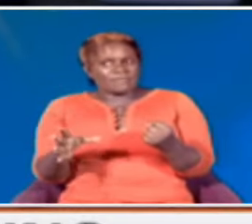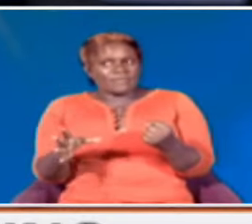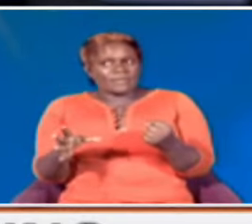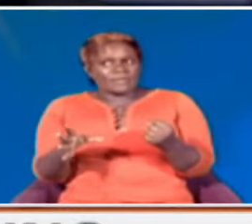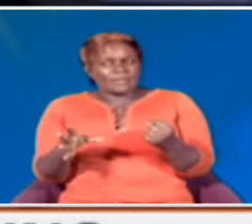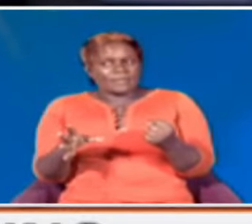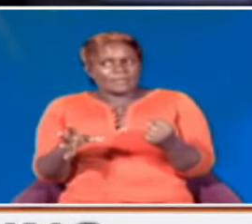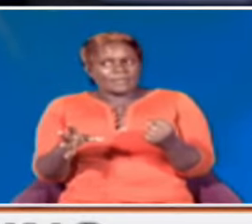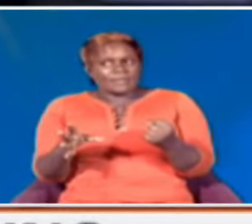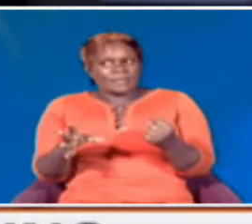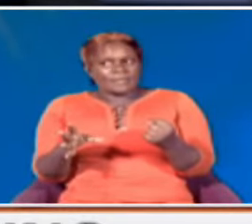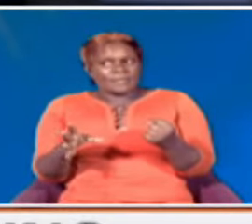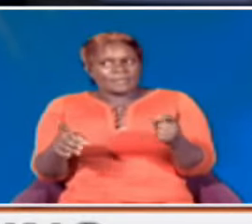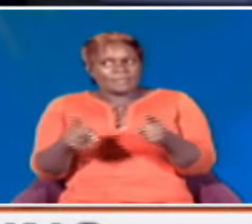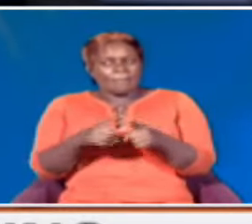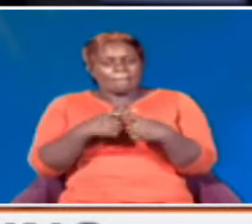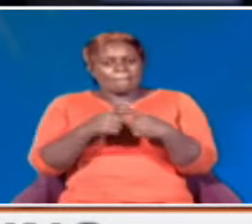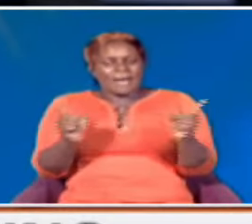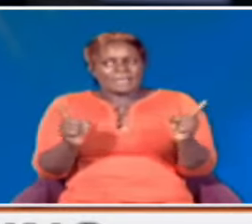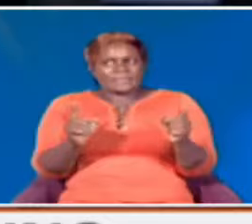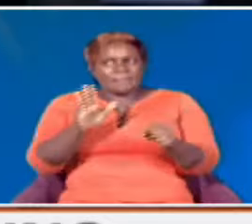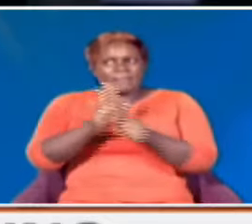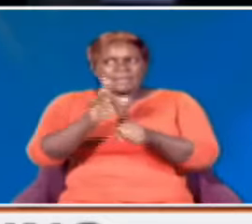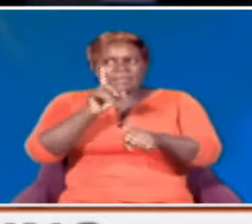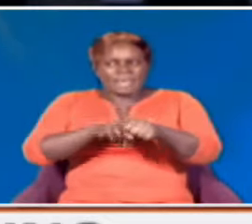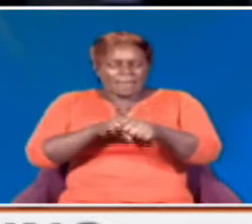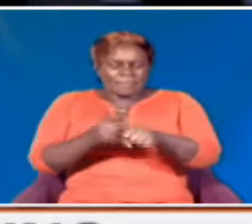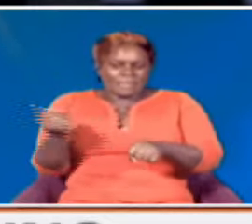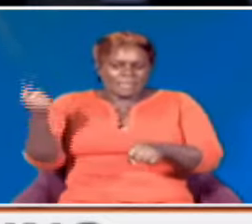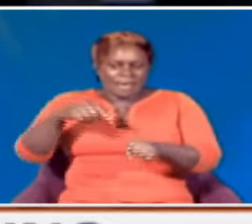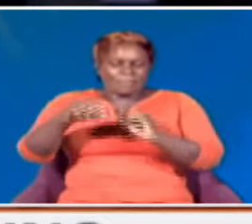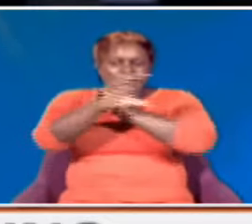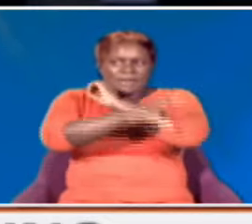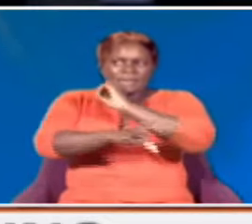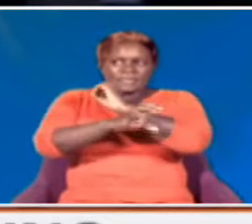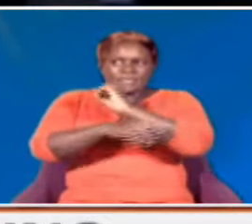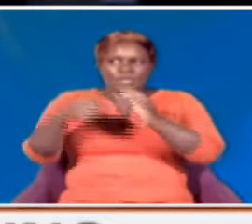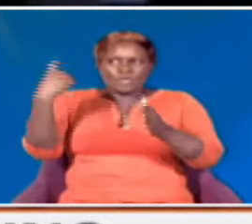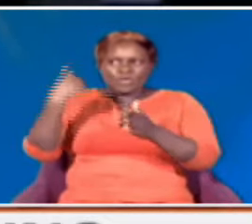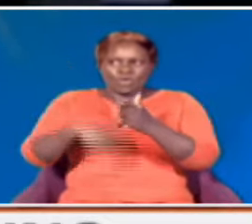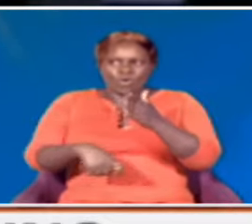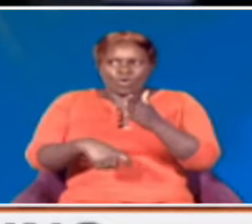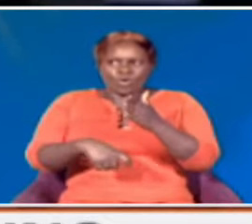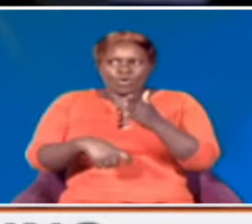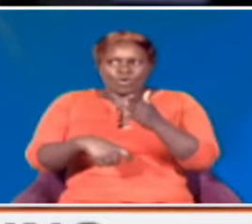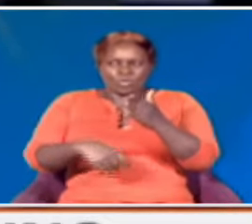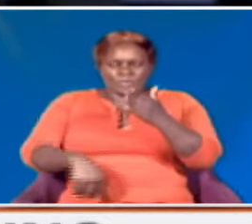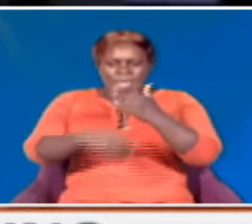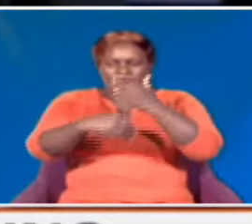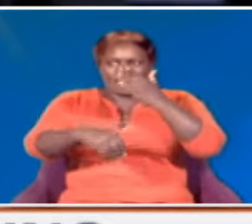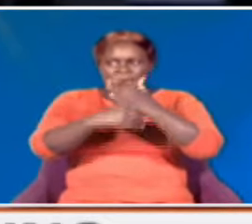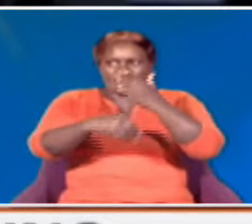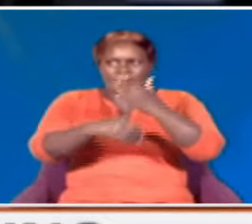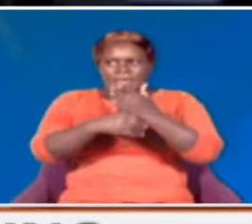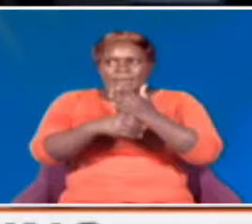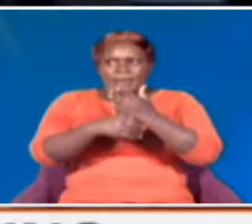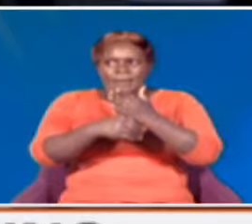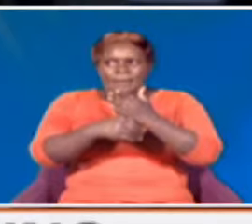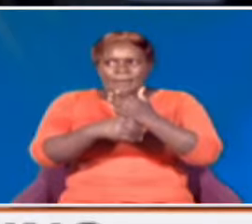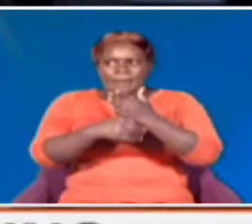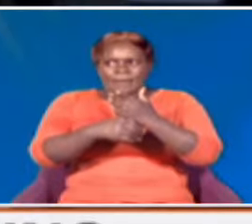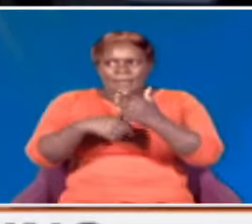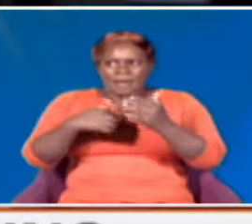it is on the other side, but by the time it comes into the country, the price has appreciated significantly. So